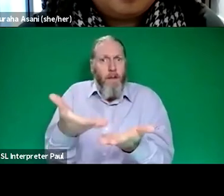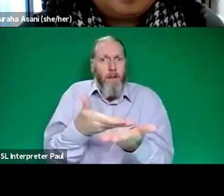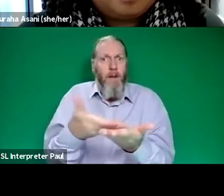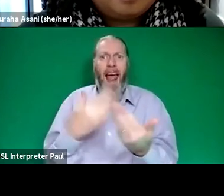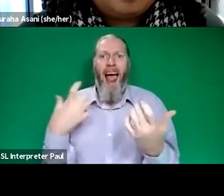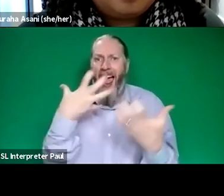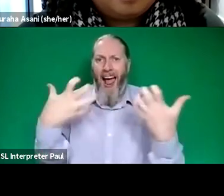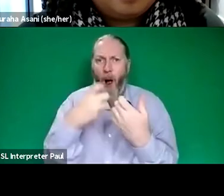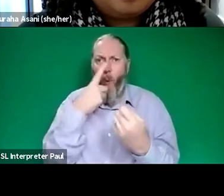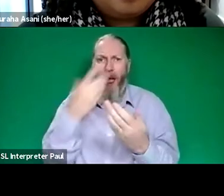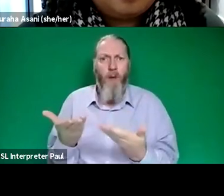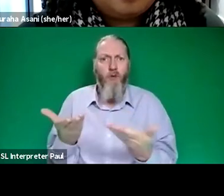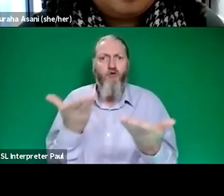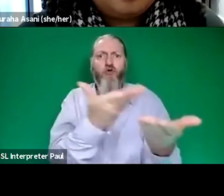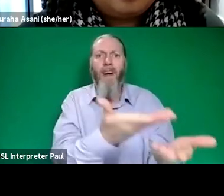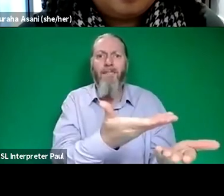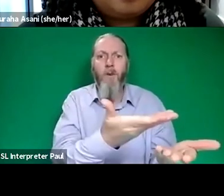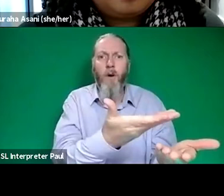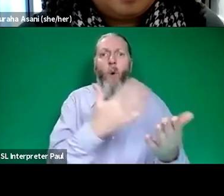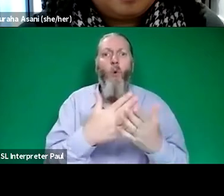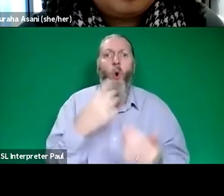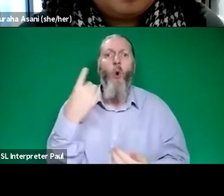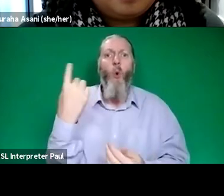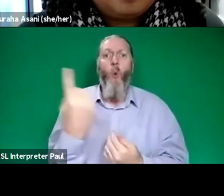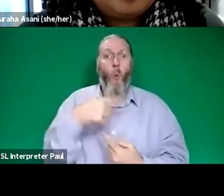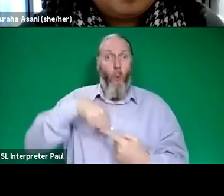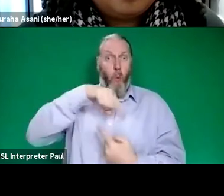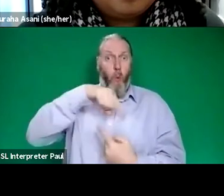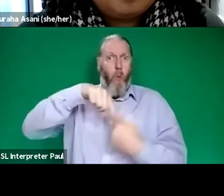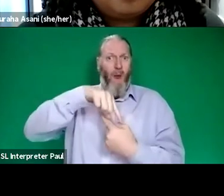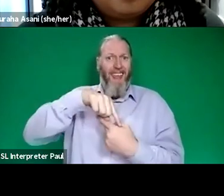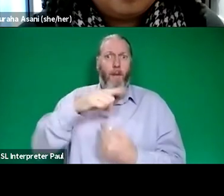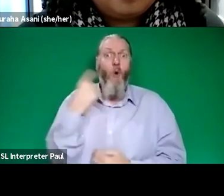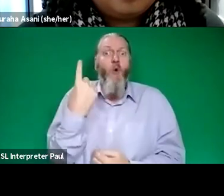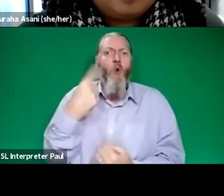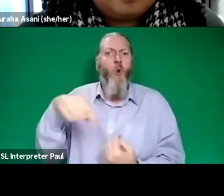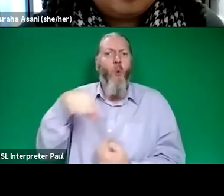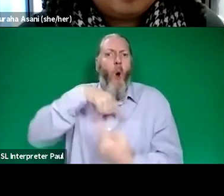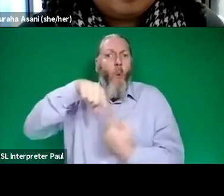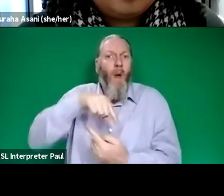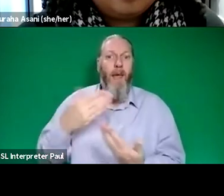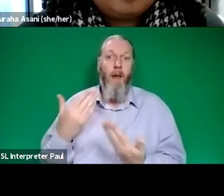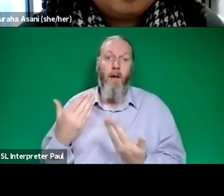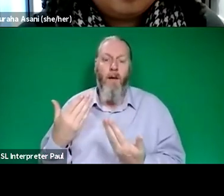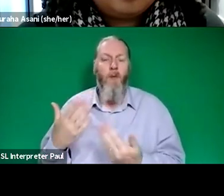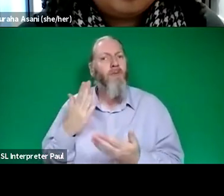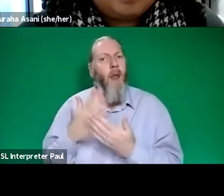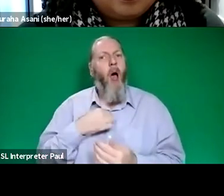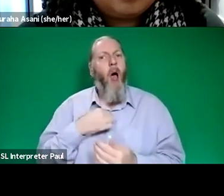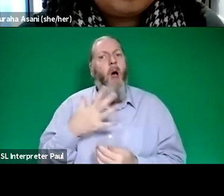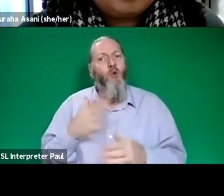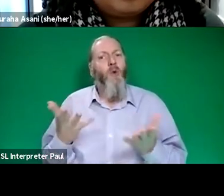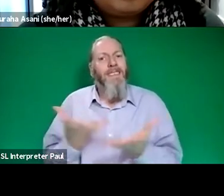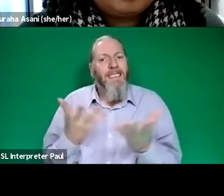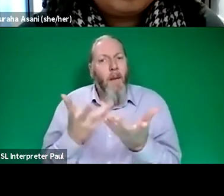are? Who is we? Ultimately, my work centers around creating space for conversation, for true listening and understanding, and the power of change